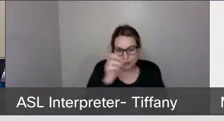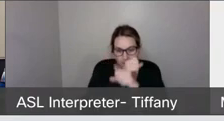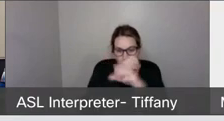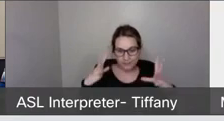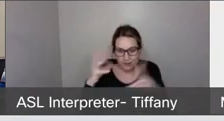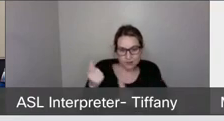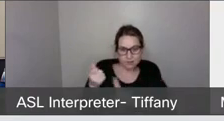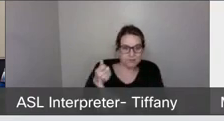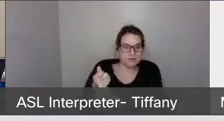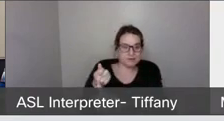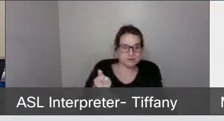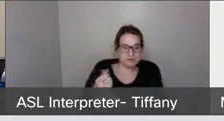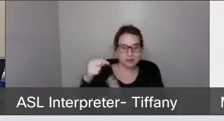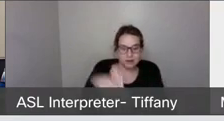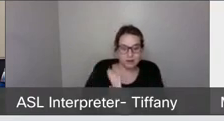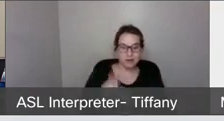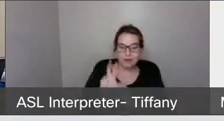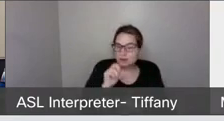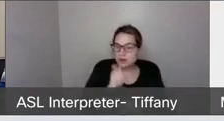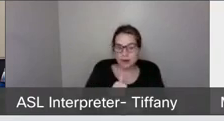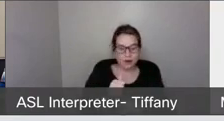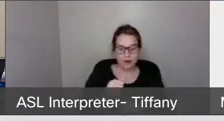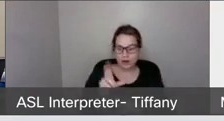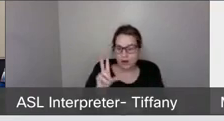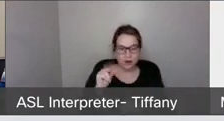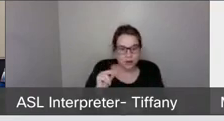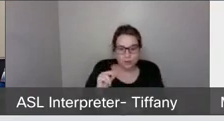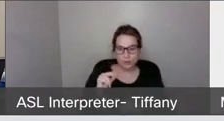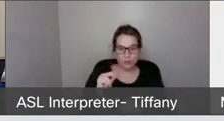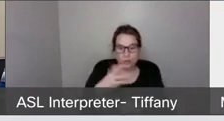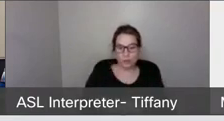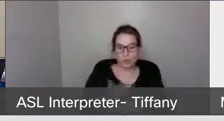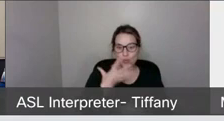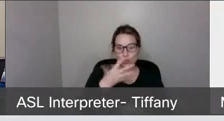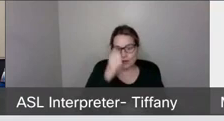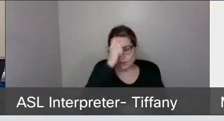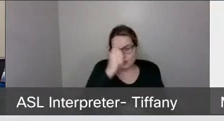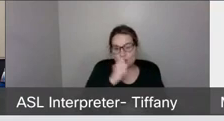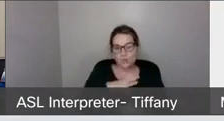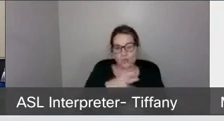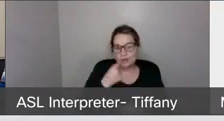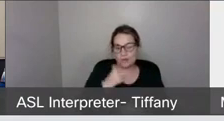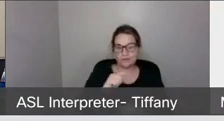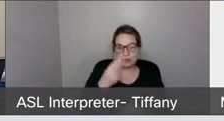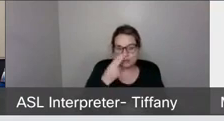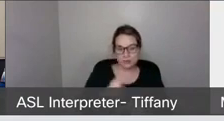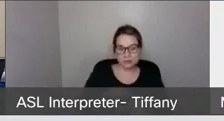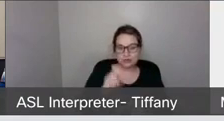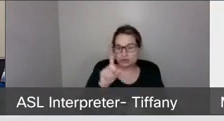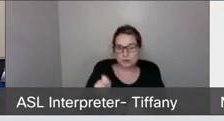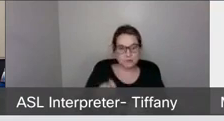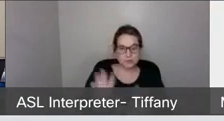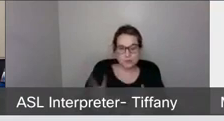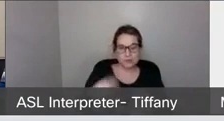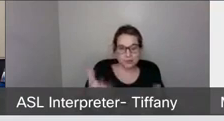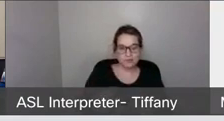himself killing a non-white woman for sport. He shouldn't be given Northern Arizona as a personal